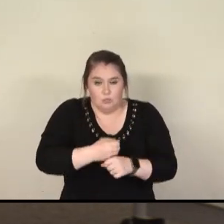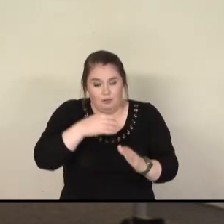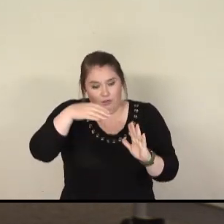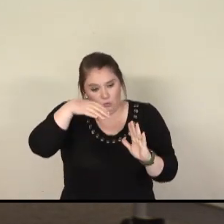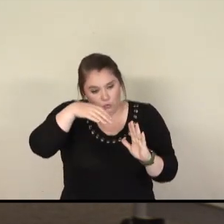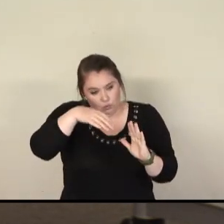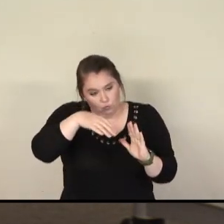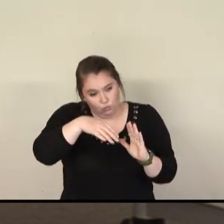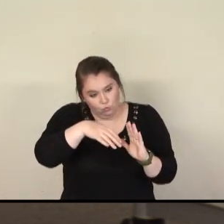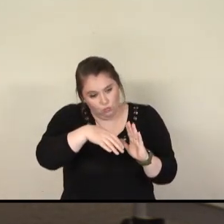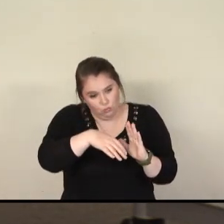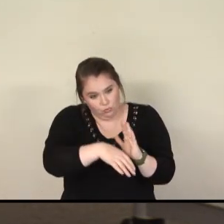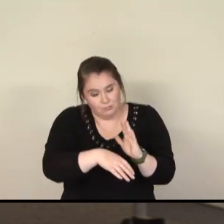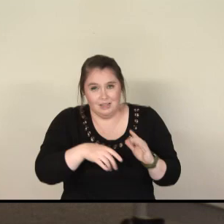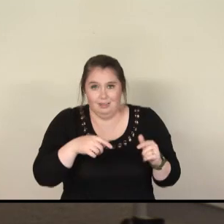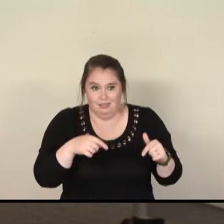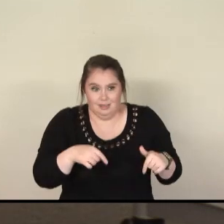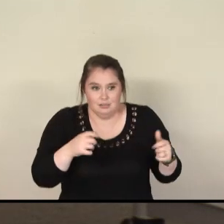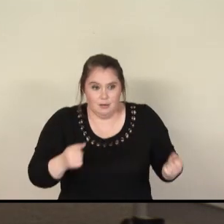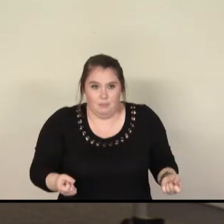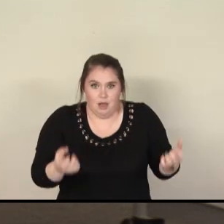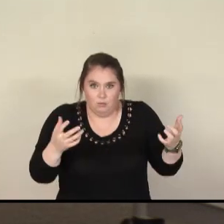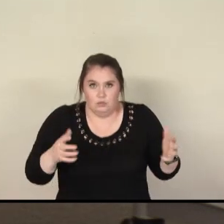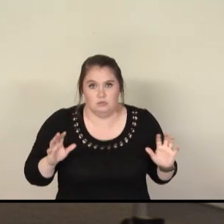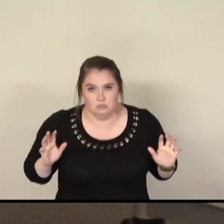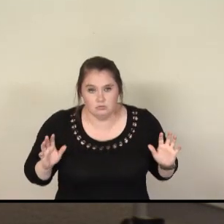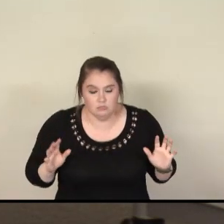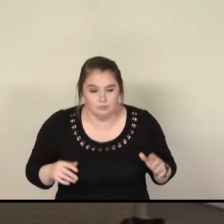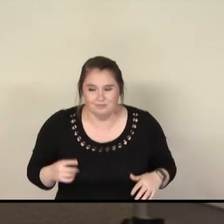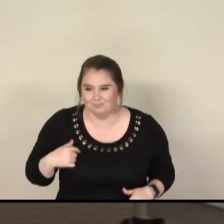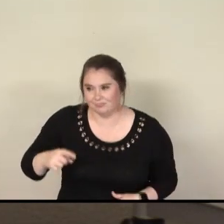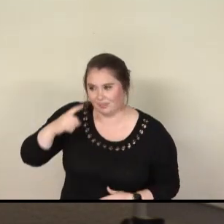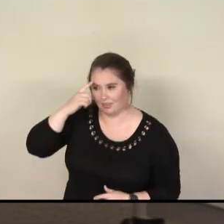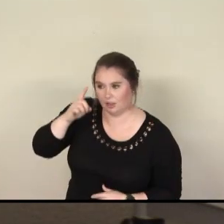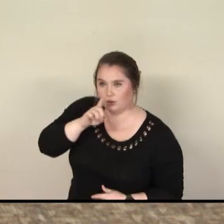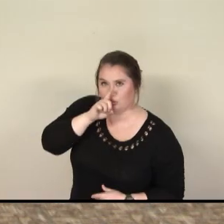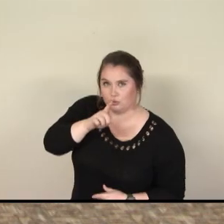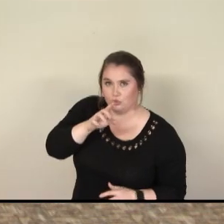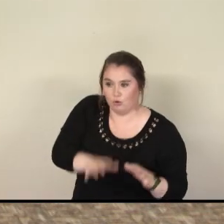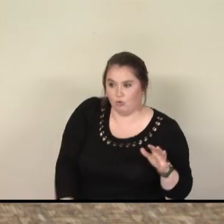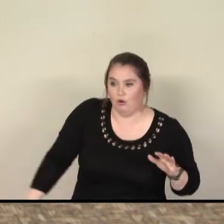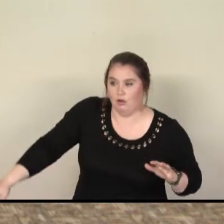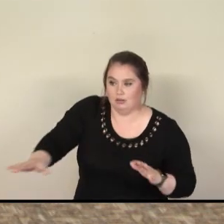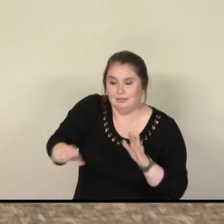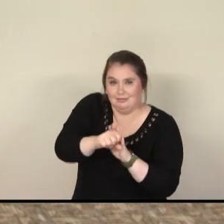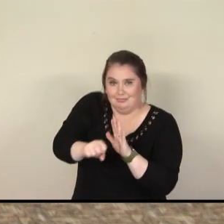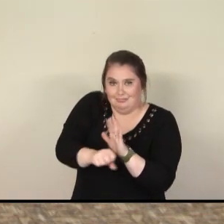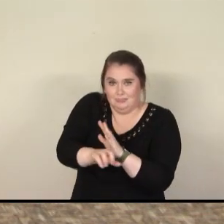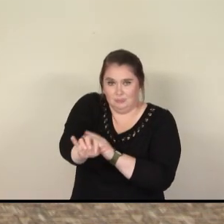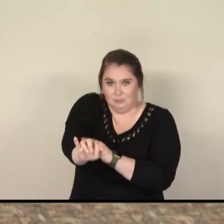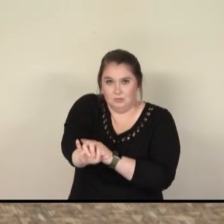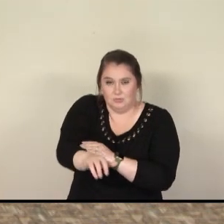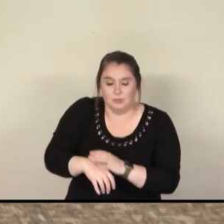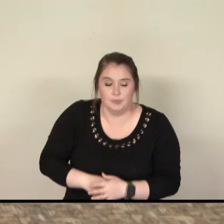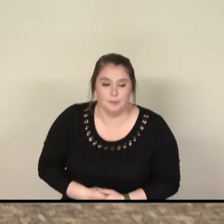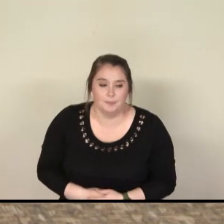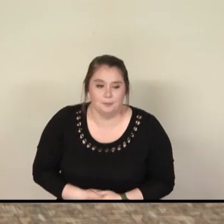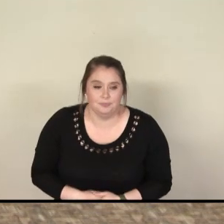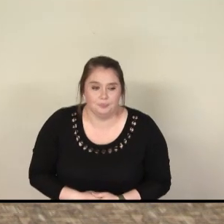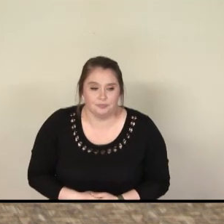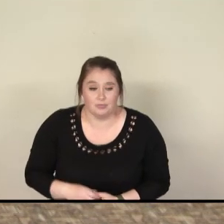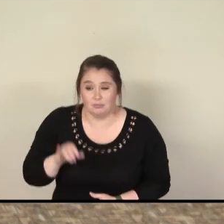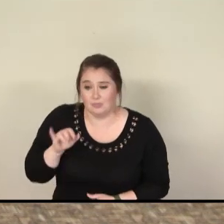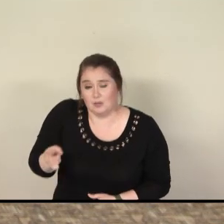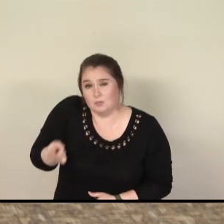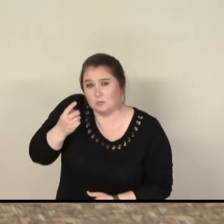and in this large a number. And I think that's true across the state as well. And that's one of the